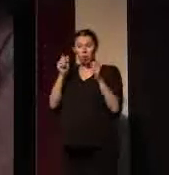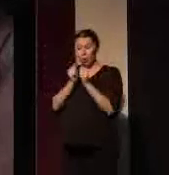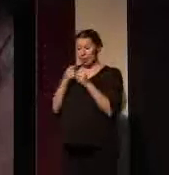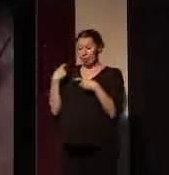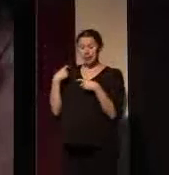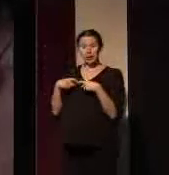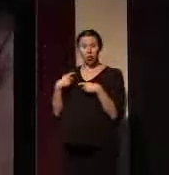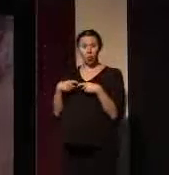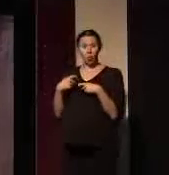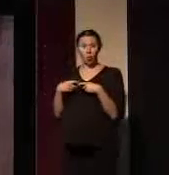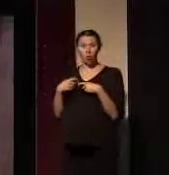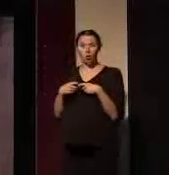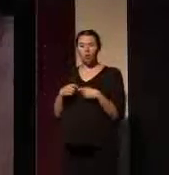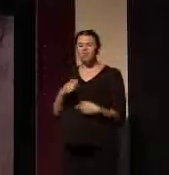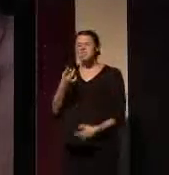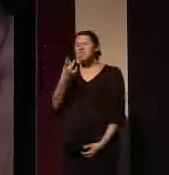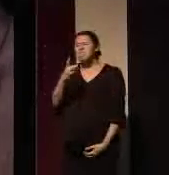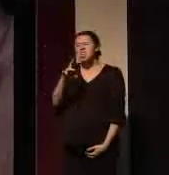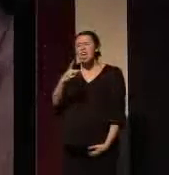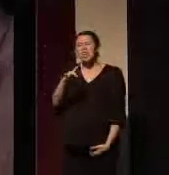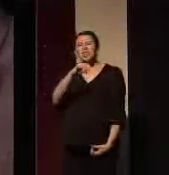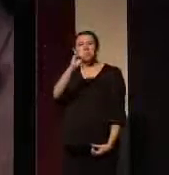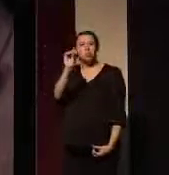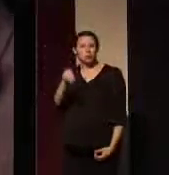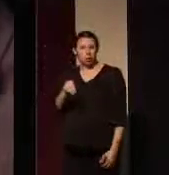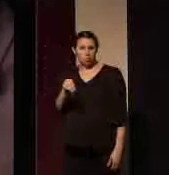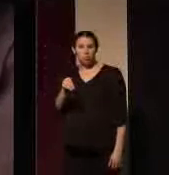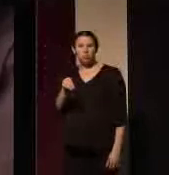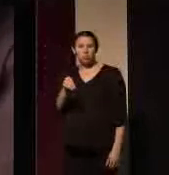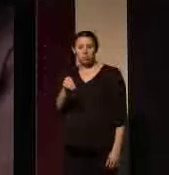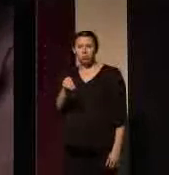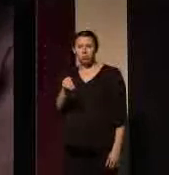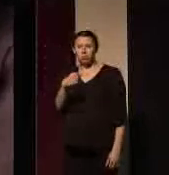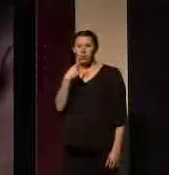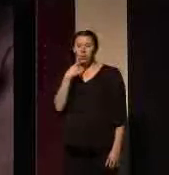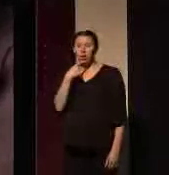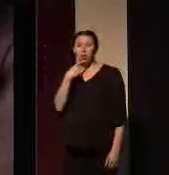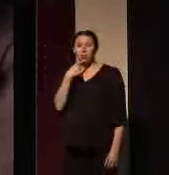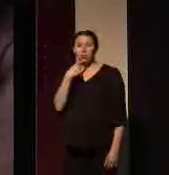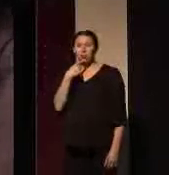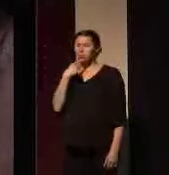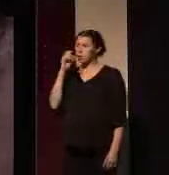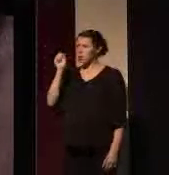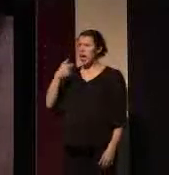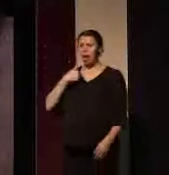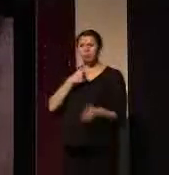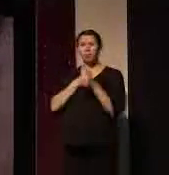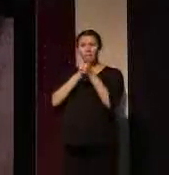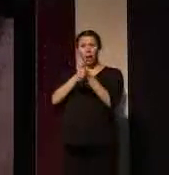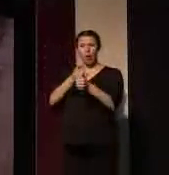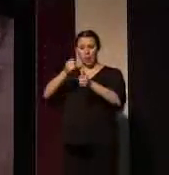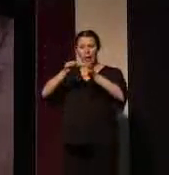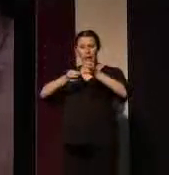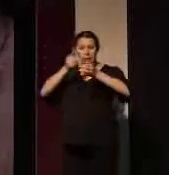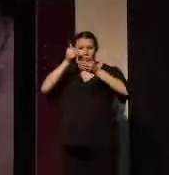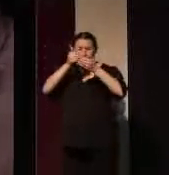Latinos, only 18% of Latinos said that we are following this case